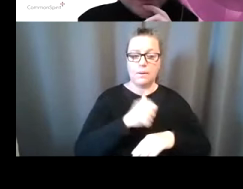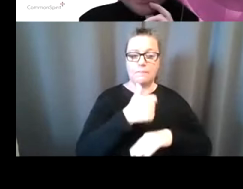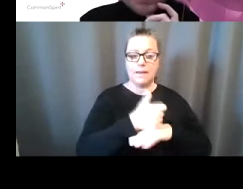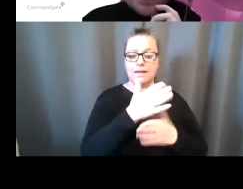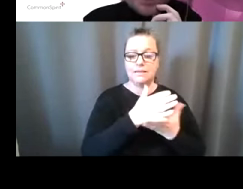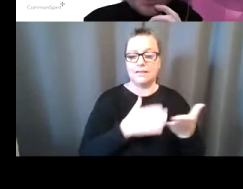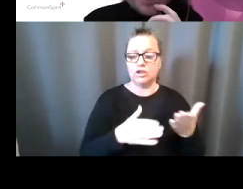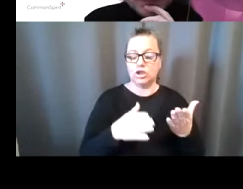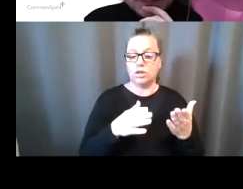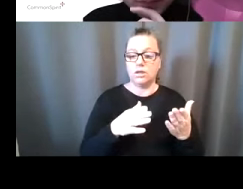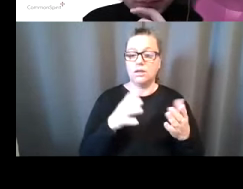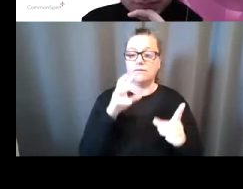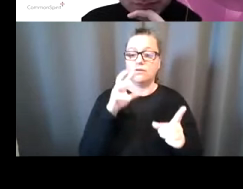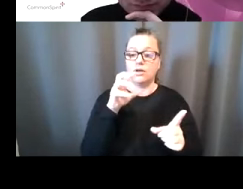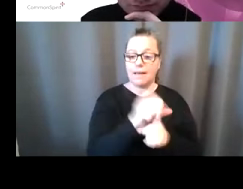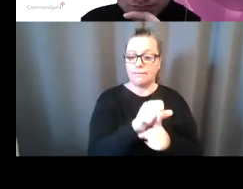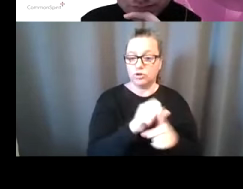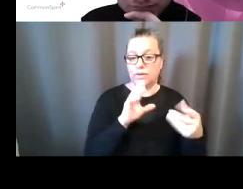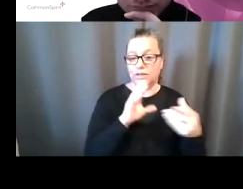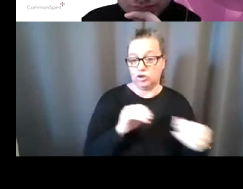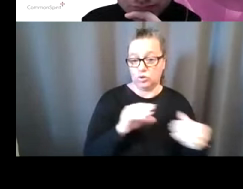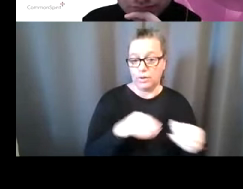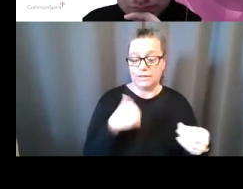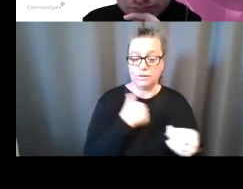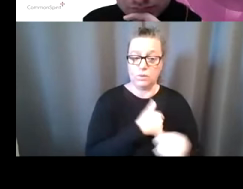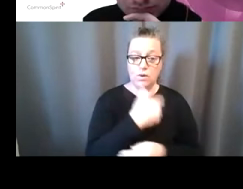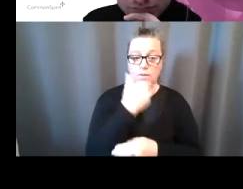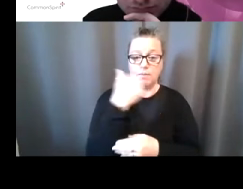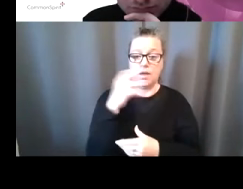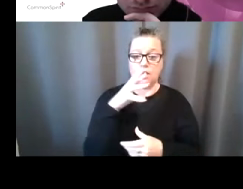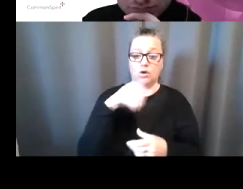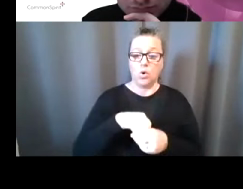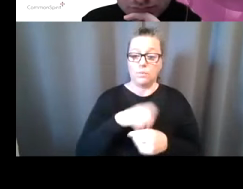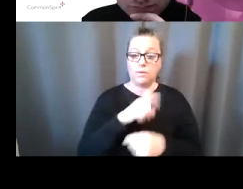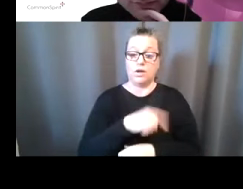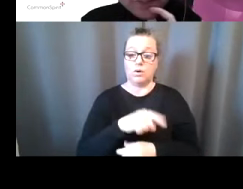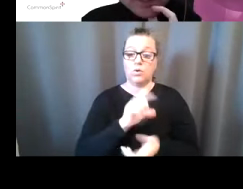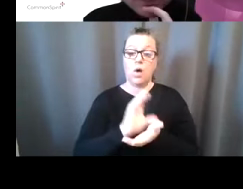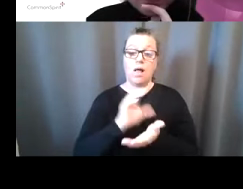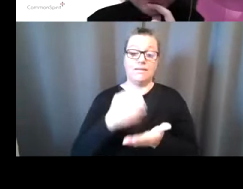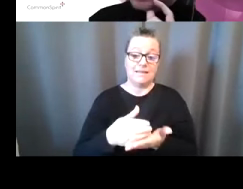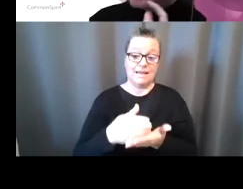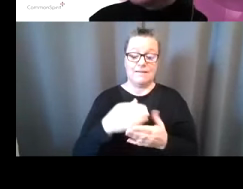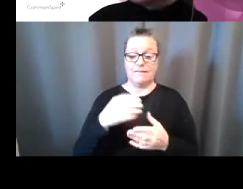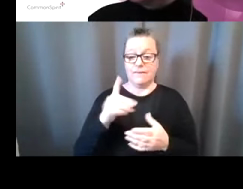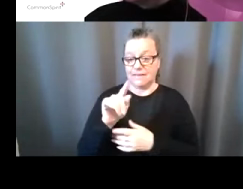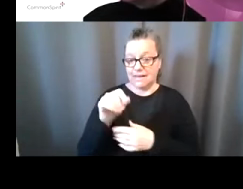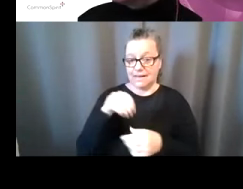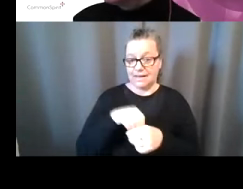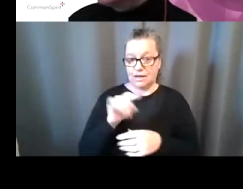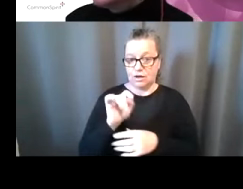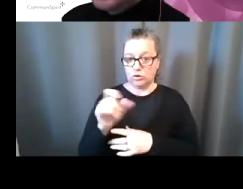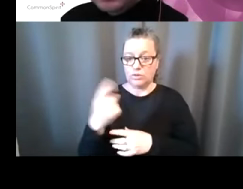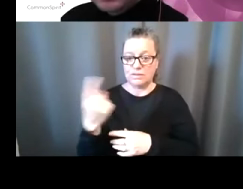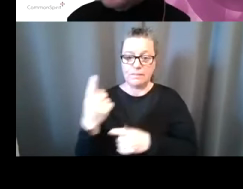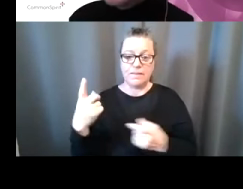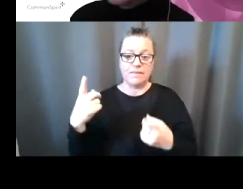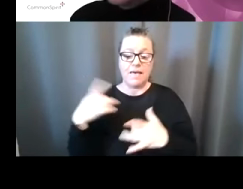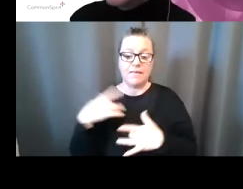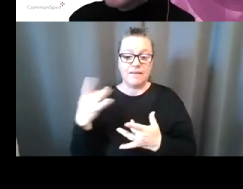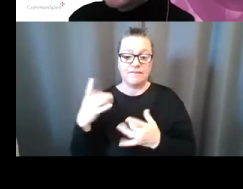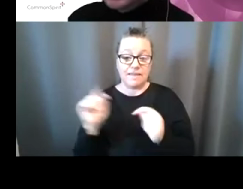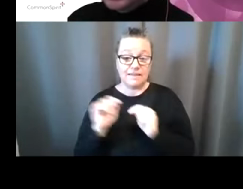devoted to capturing stories. We wanted to be better about incorporating qualitative data into our tools, something that the event team noticed was a